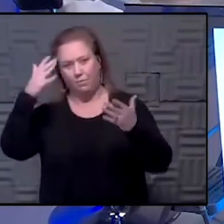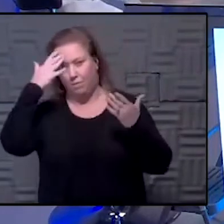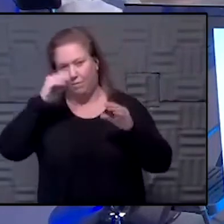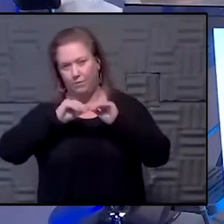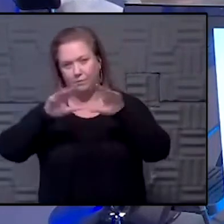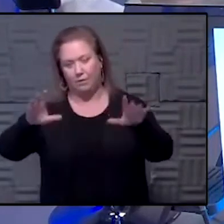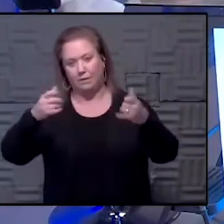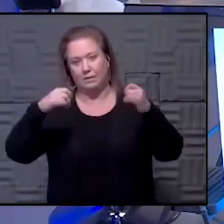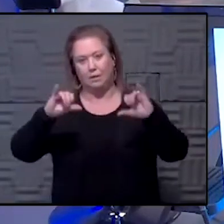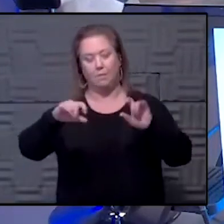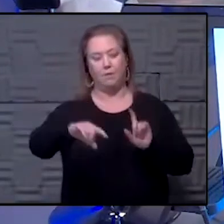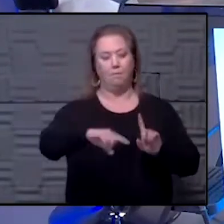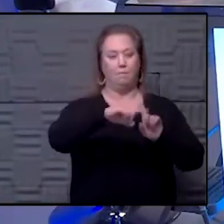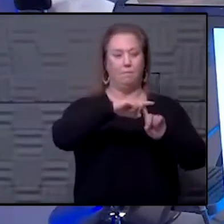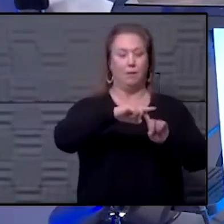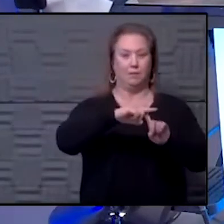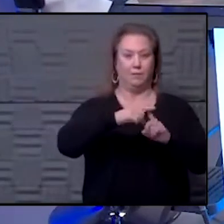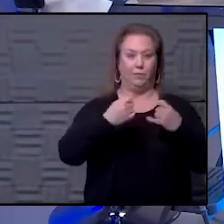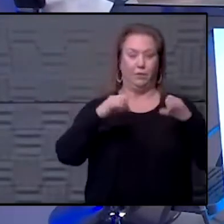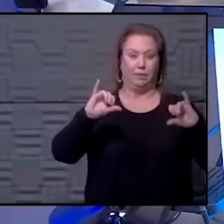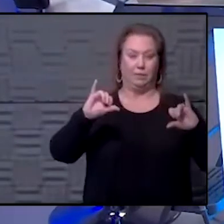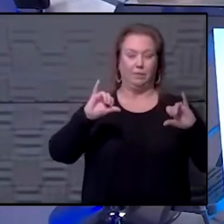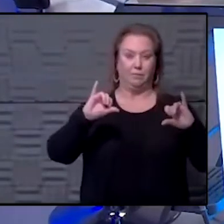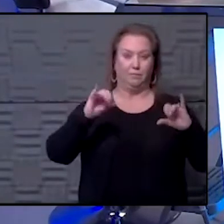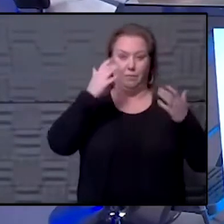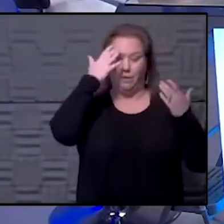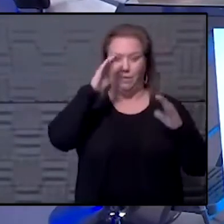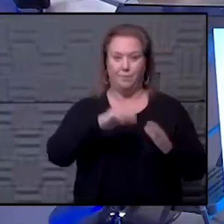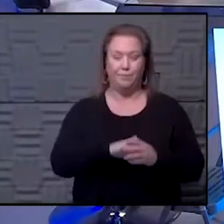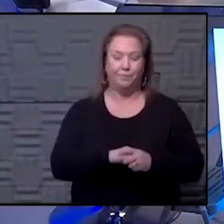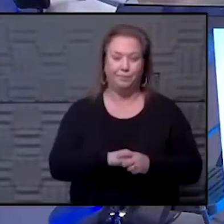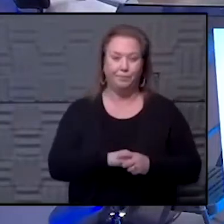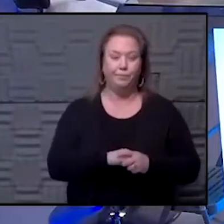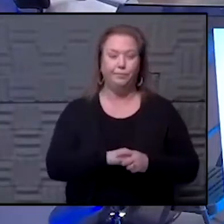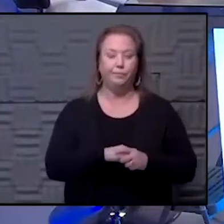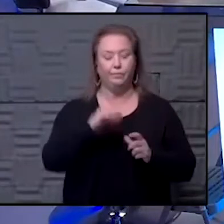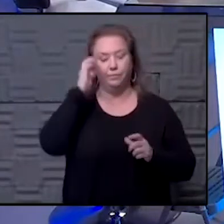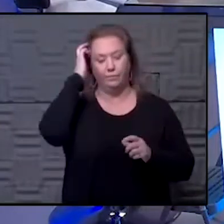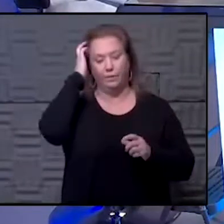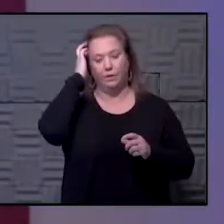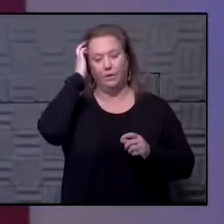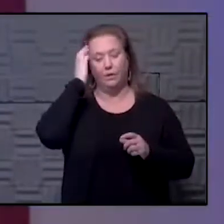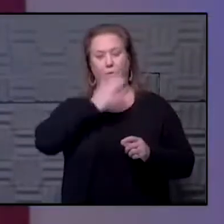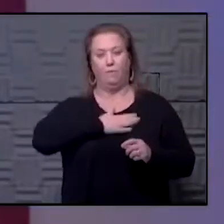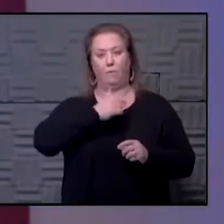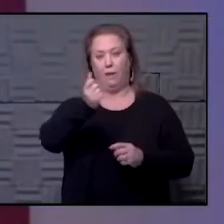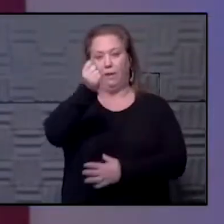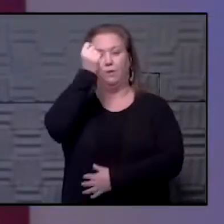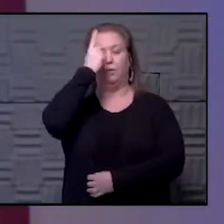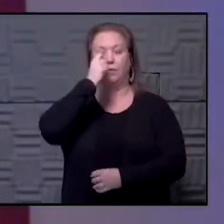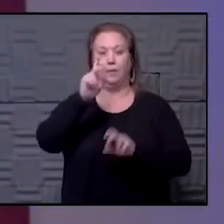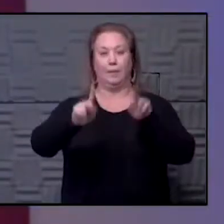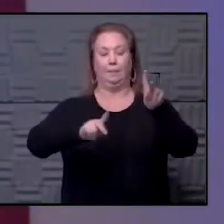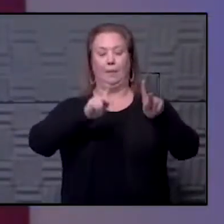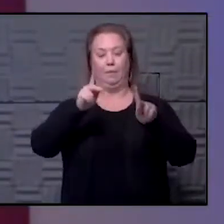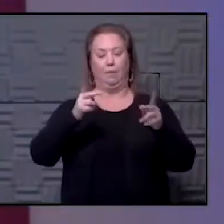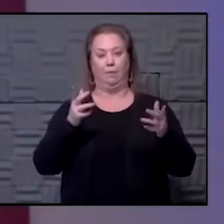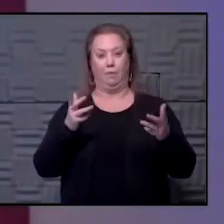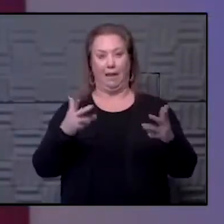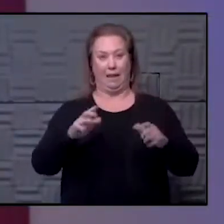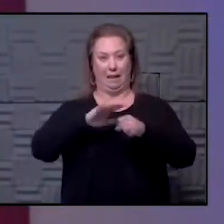you think, well, you're positive, you may be able to. We don't know yet. Yeah, and again, from what I understand, the folks that have